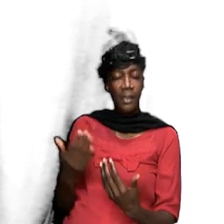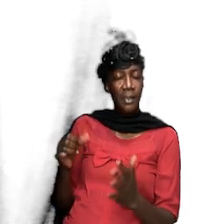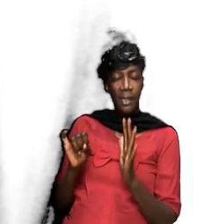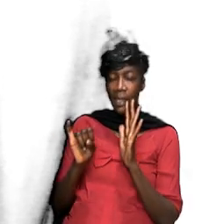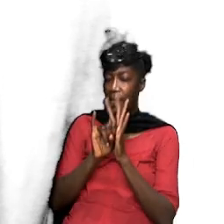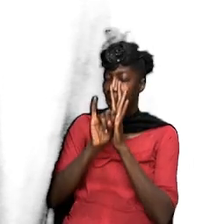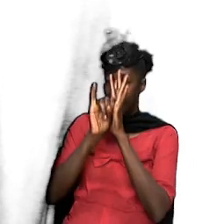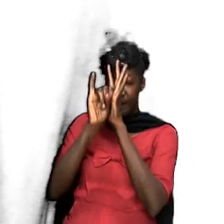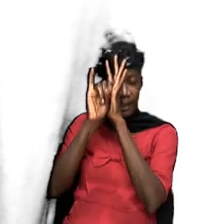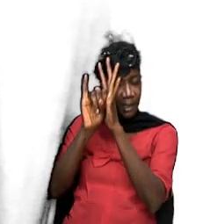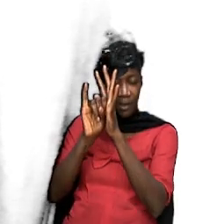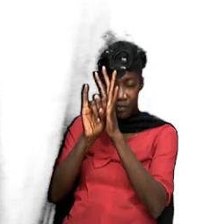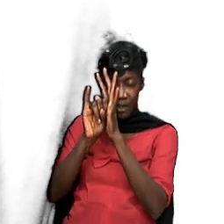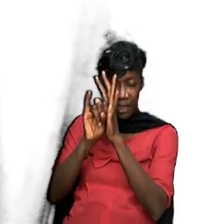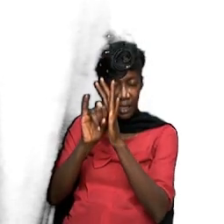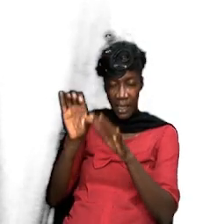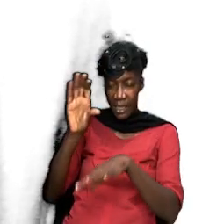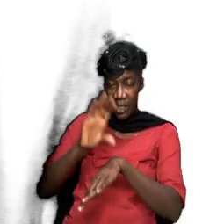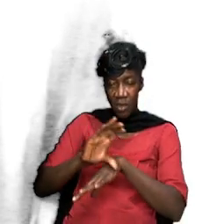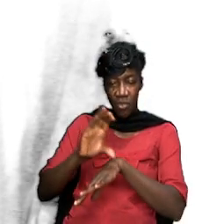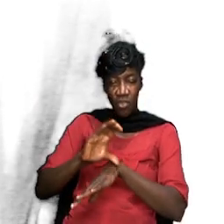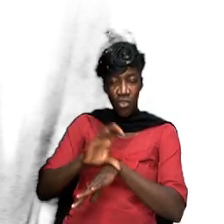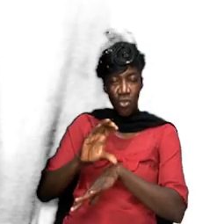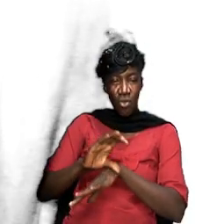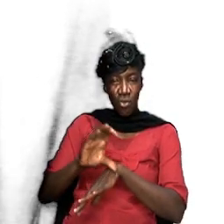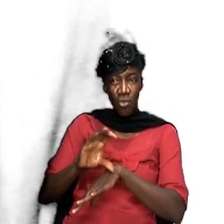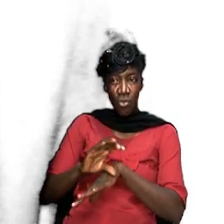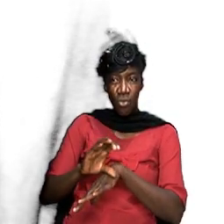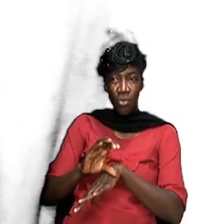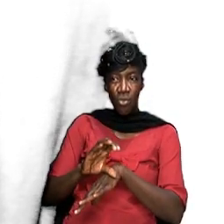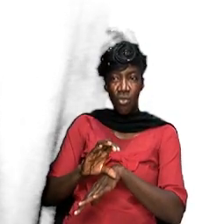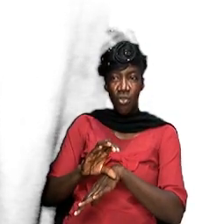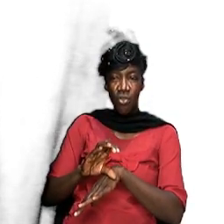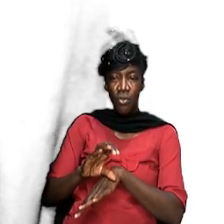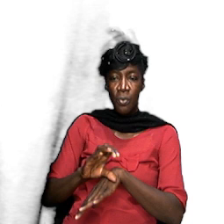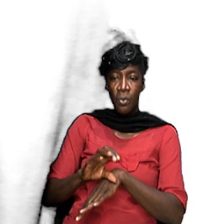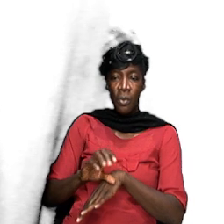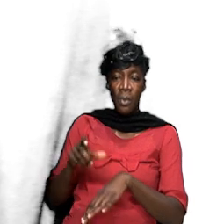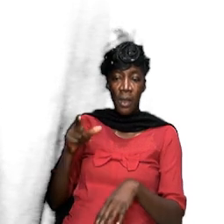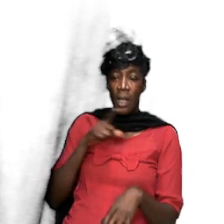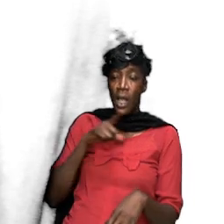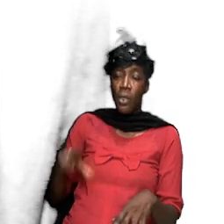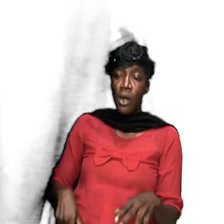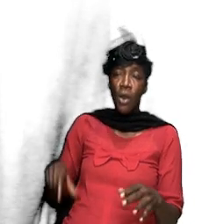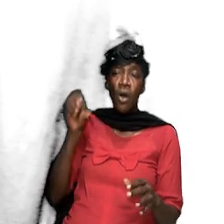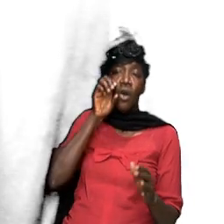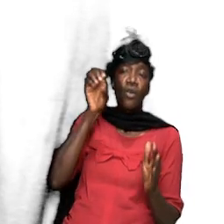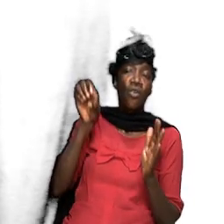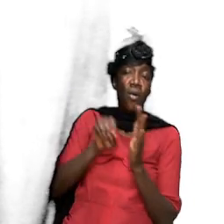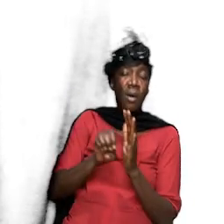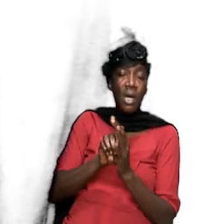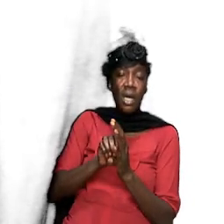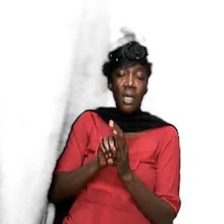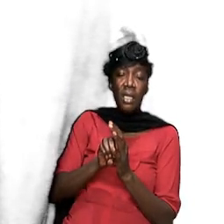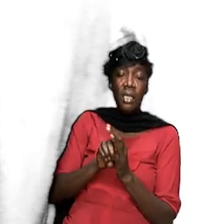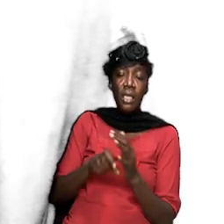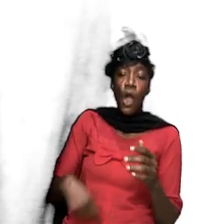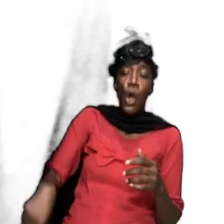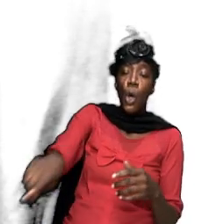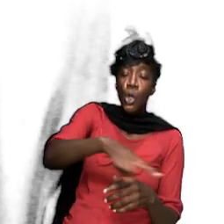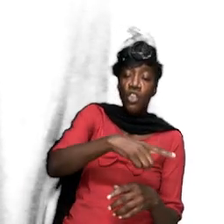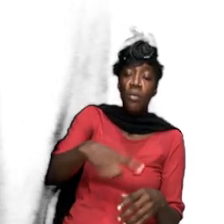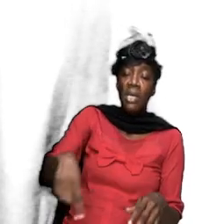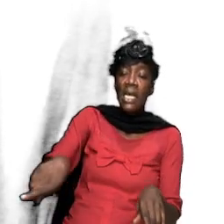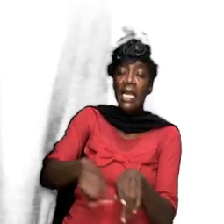identified. The church must be easily identified. The Lord commands us to be like Himself,